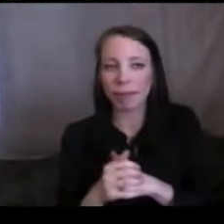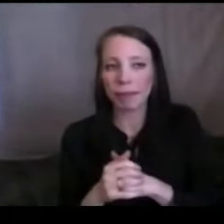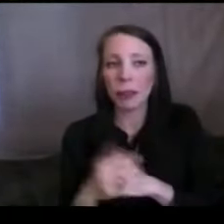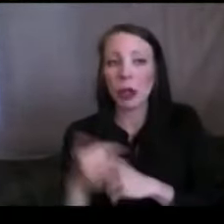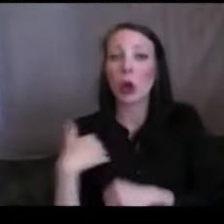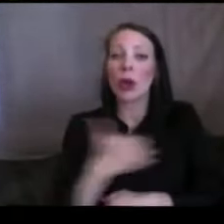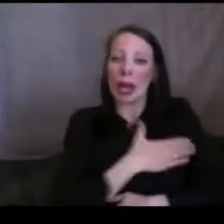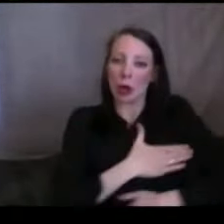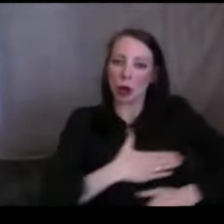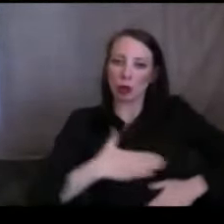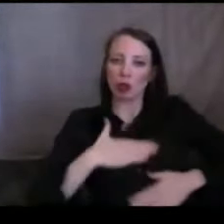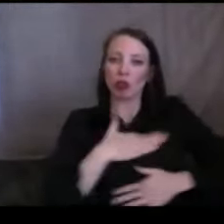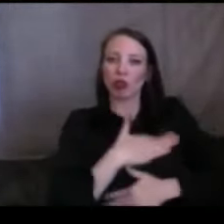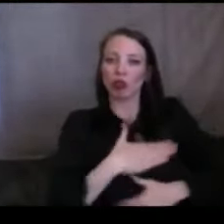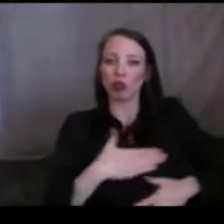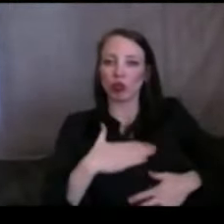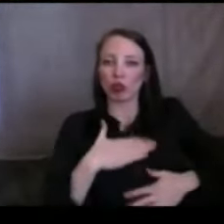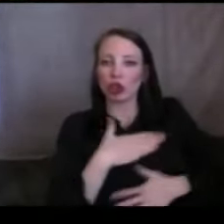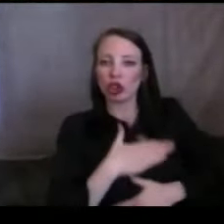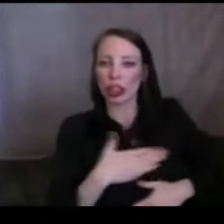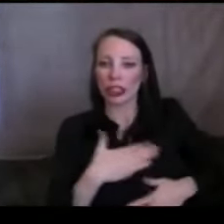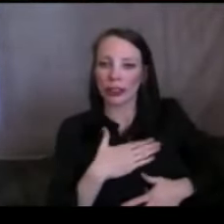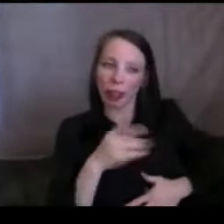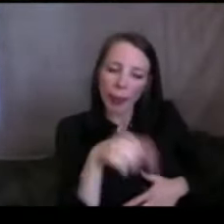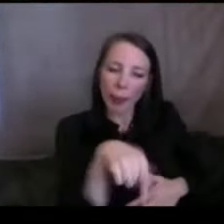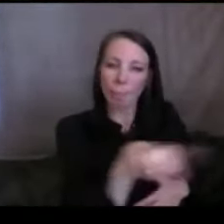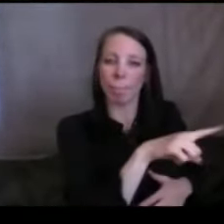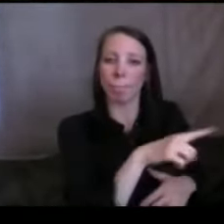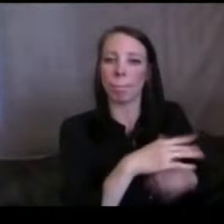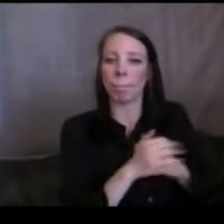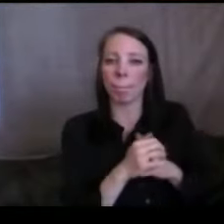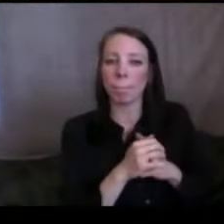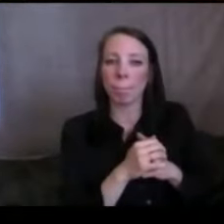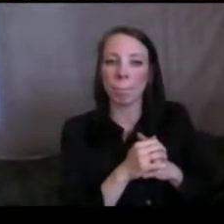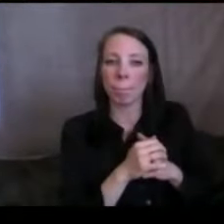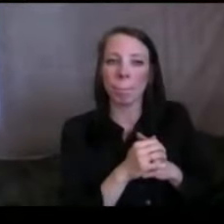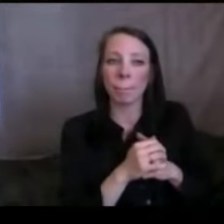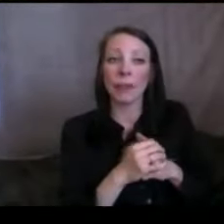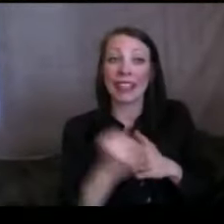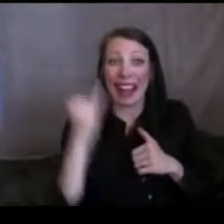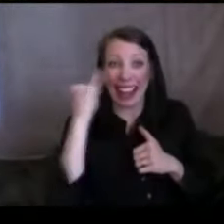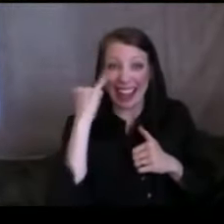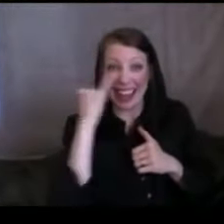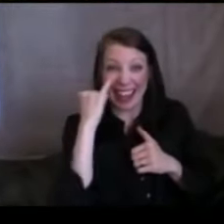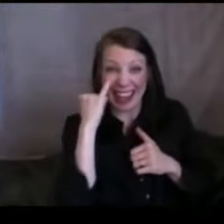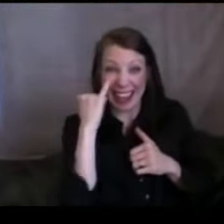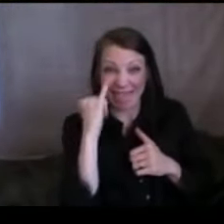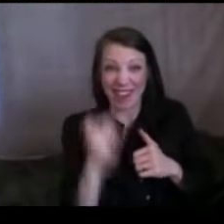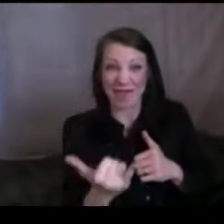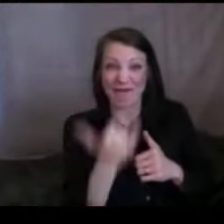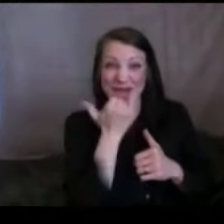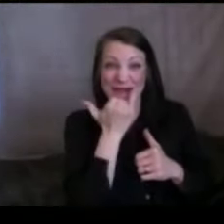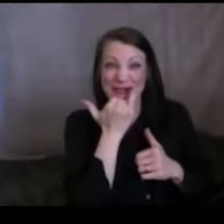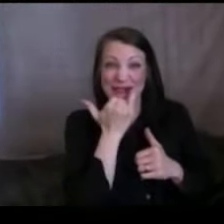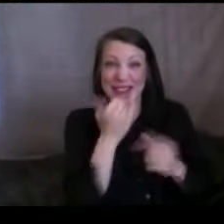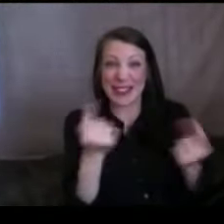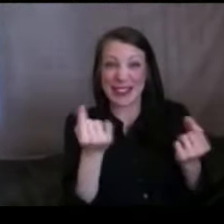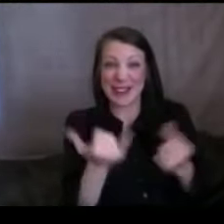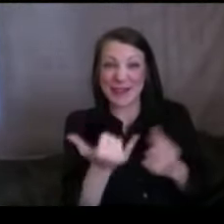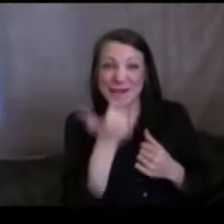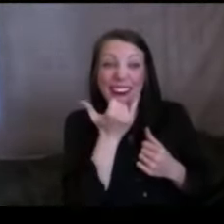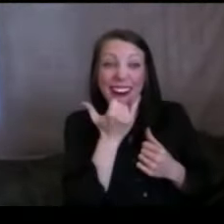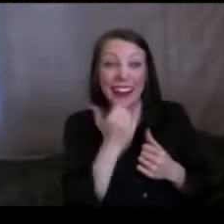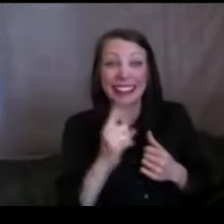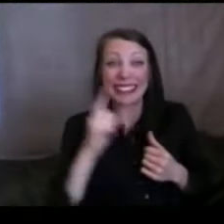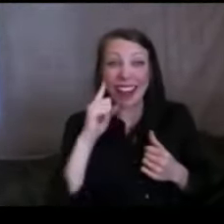appreciate, and also we also give them discipline when they make a mistake. So we do